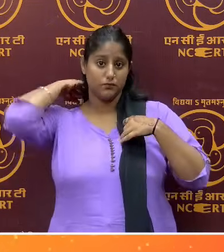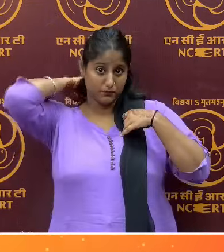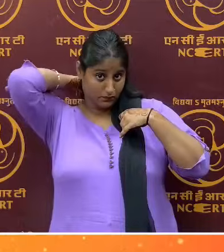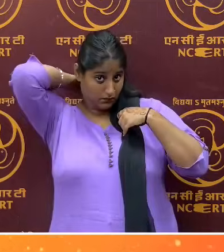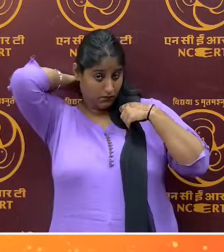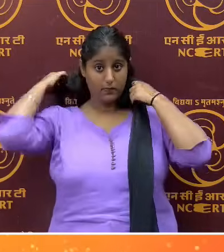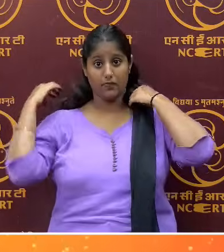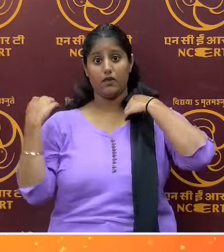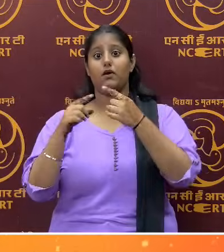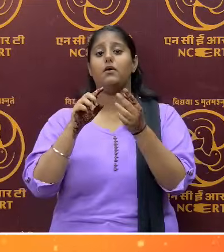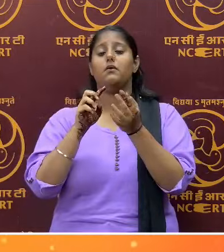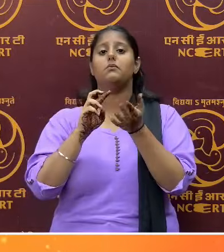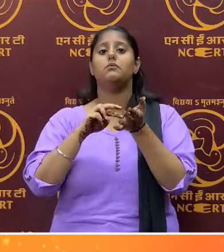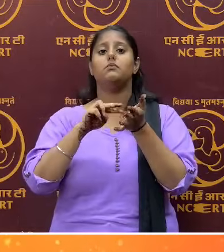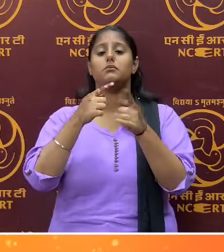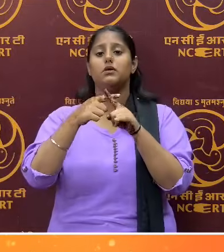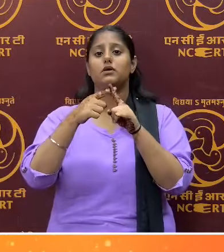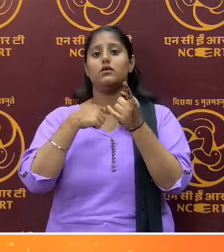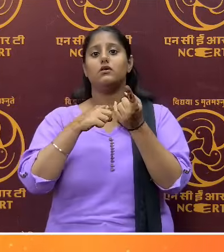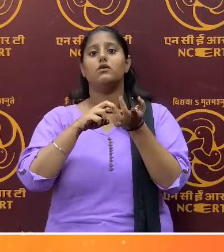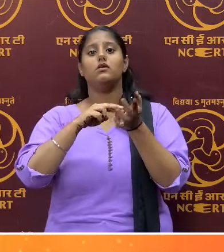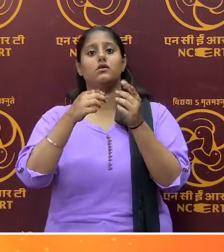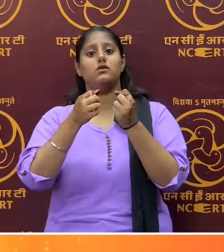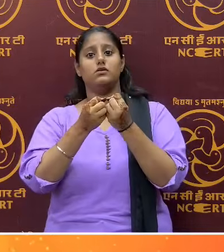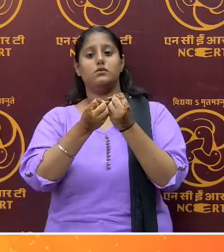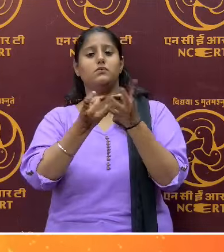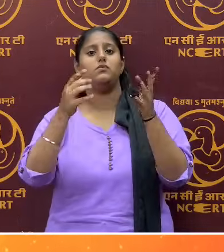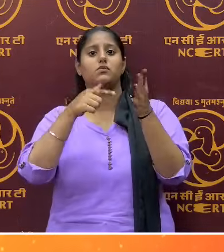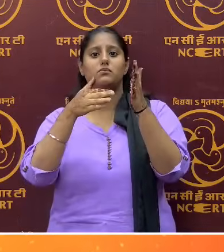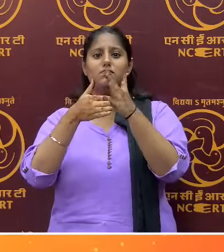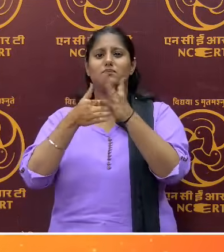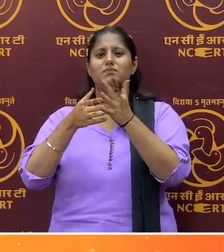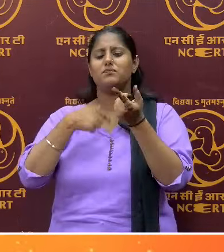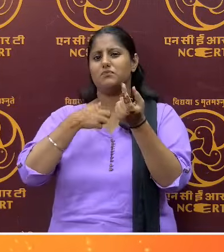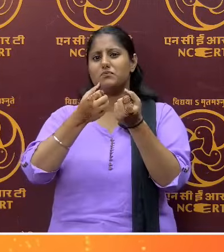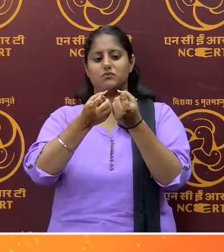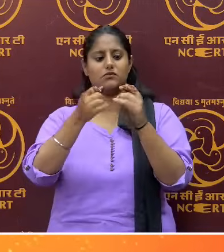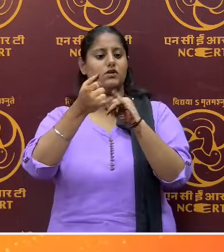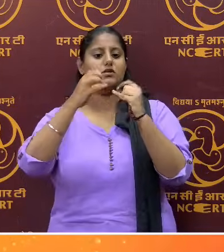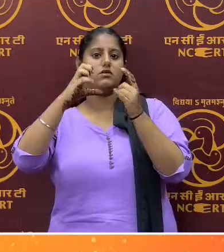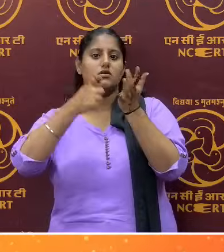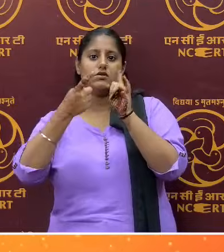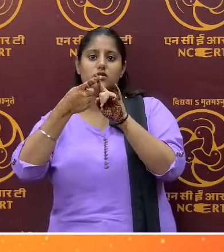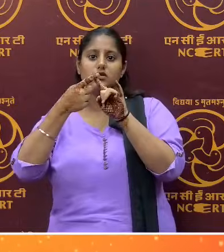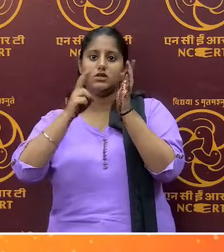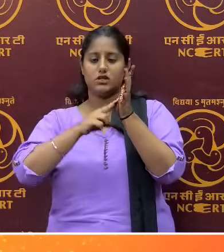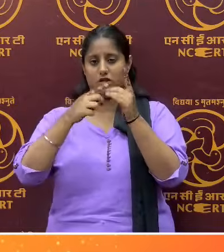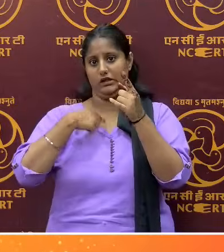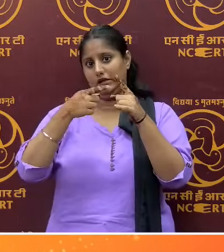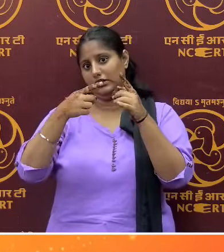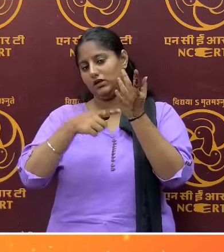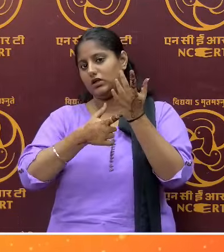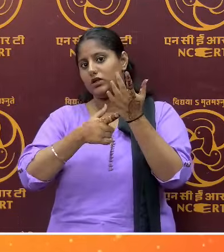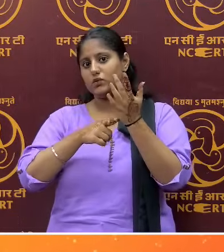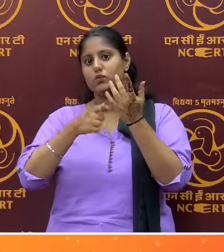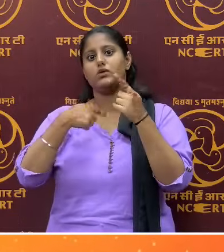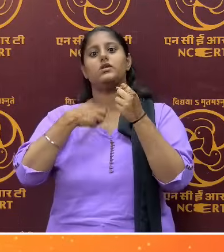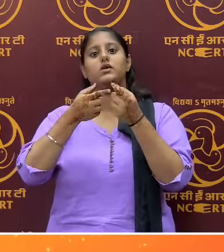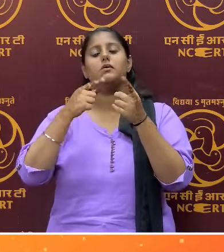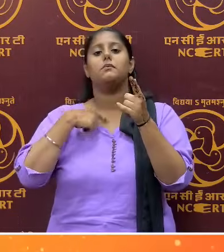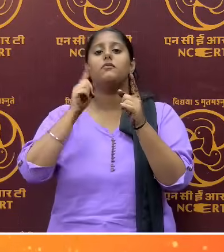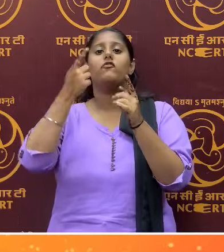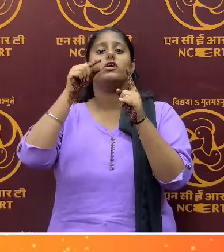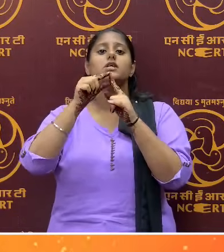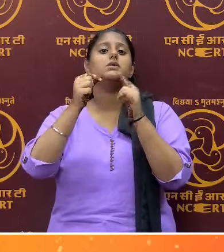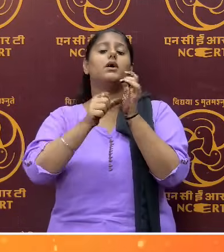our viewers, we want to clear here that there is a screening, this is a screening tool. So we just do a screening here first. First